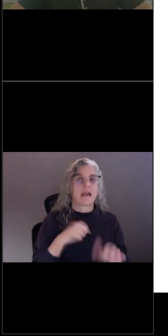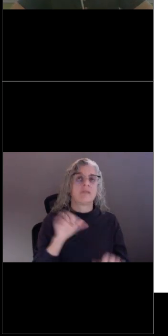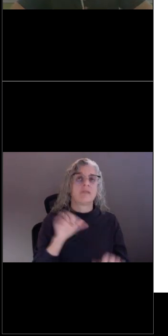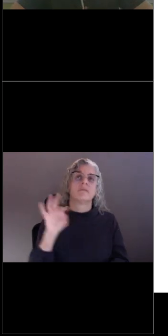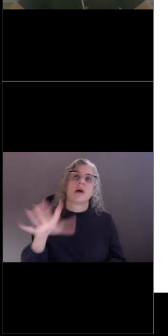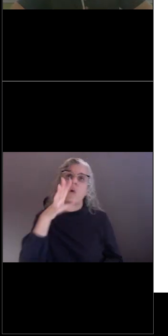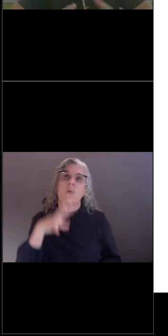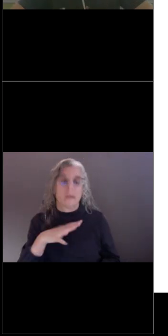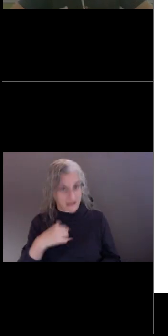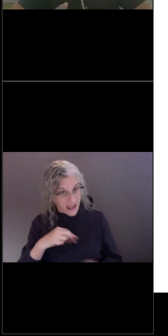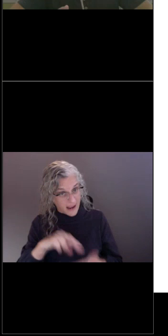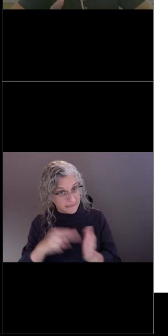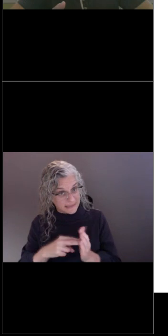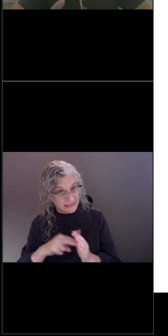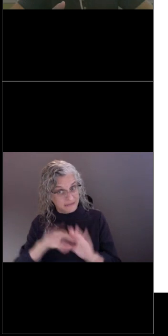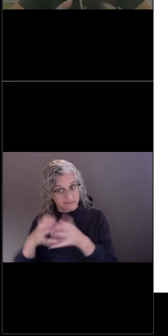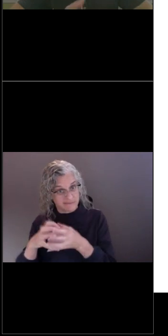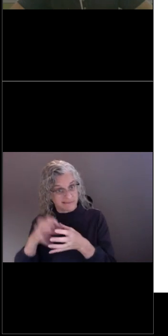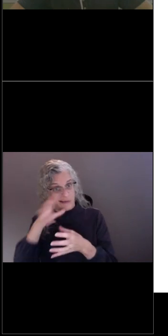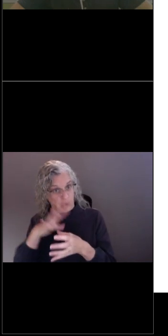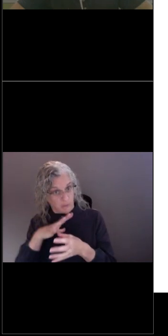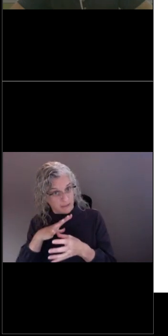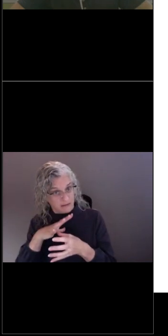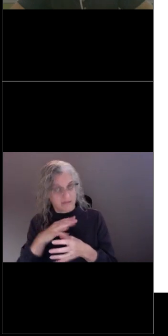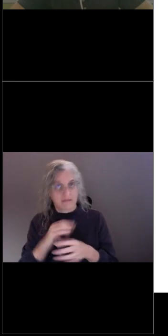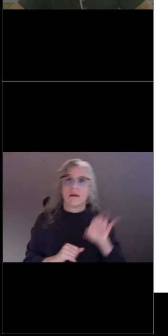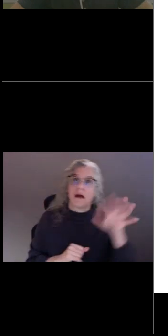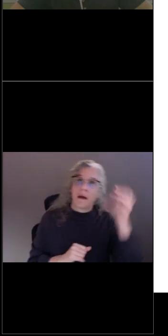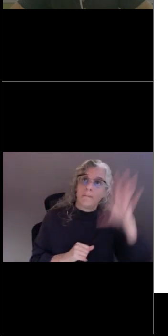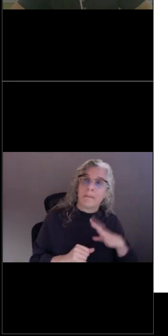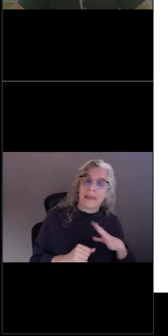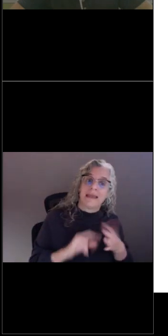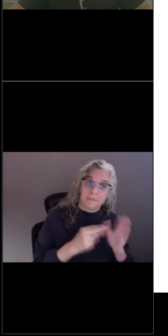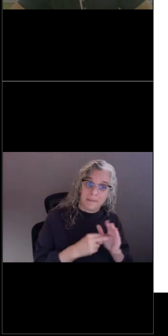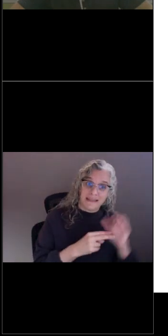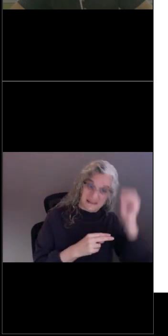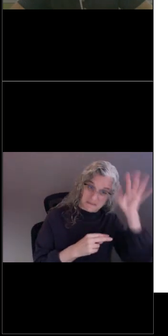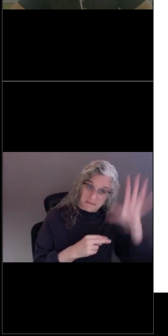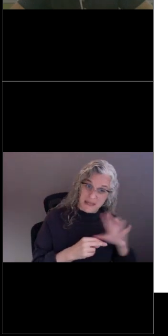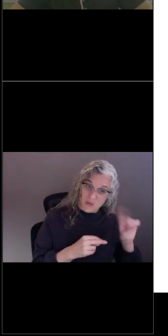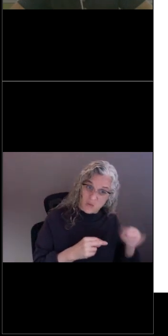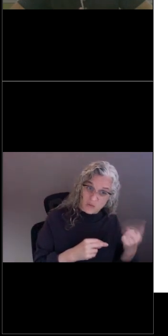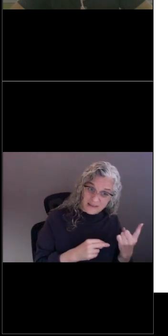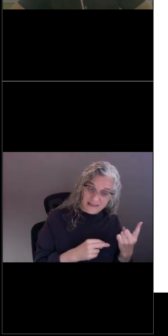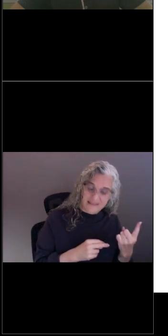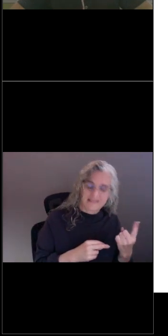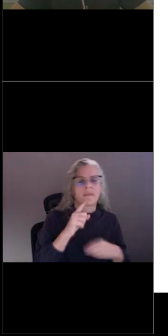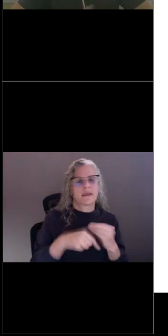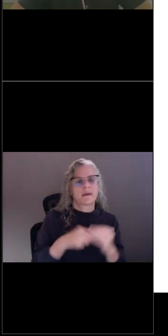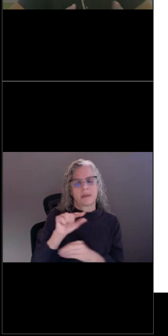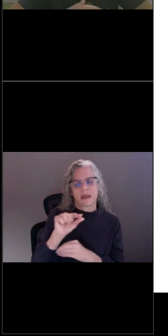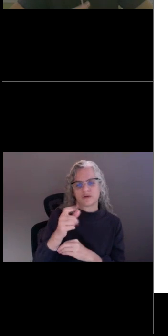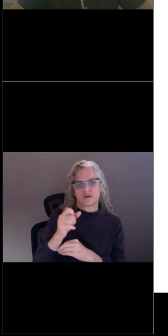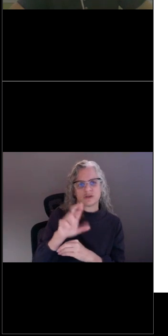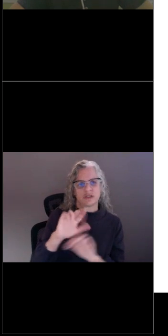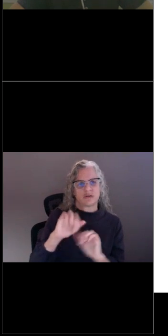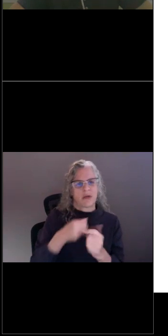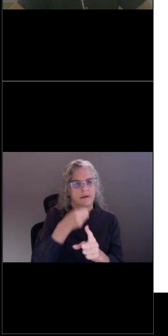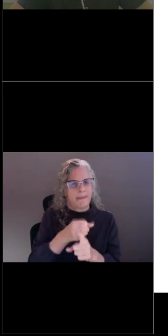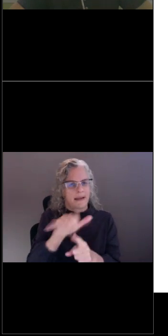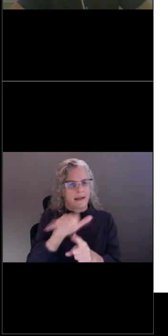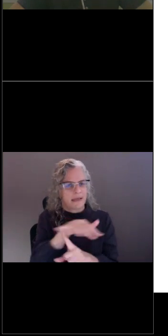and so on? And secondly, whether gender really matters in the context in which you're using these words, right? Or is it irrelevant